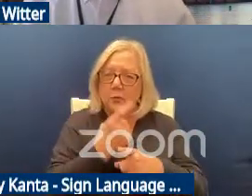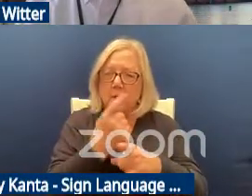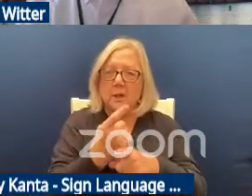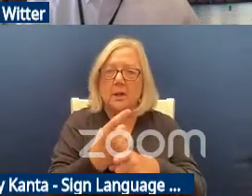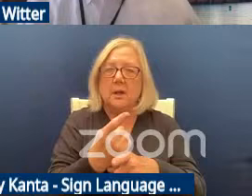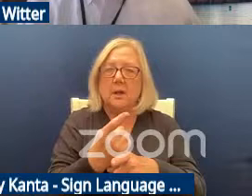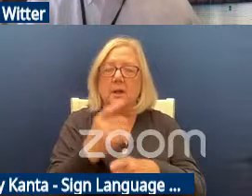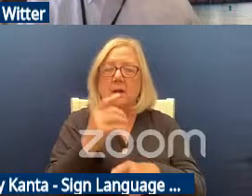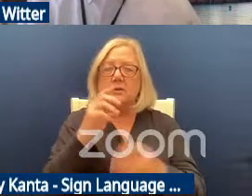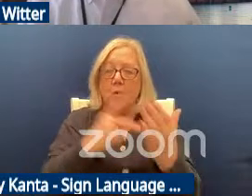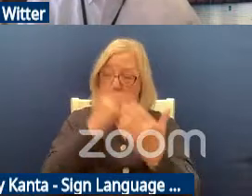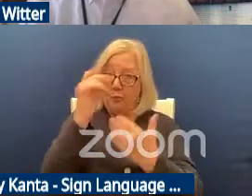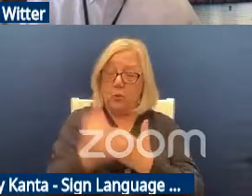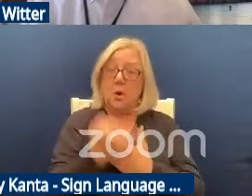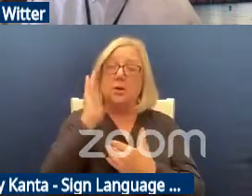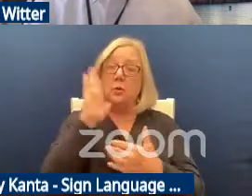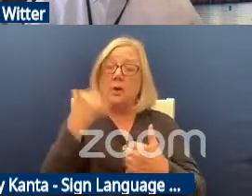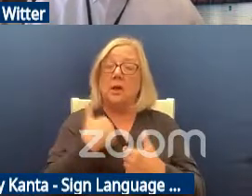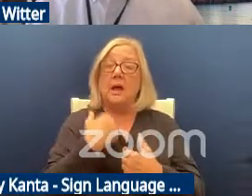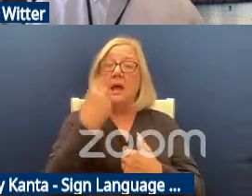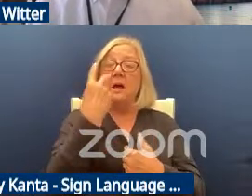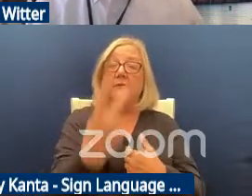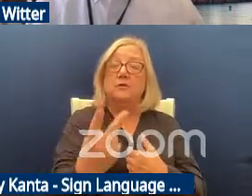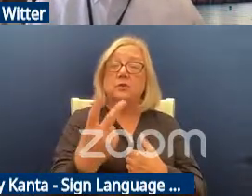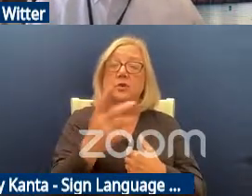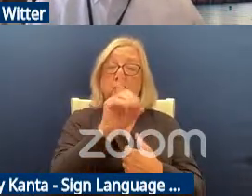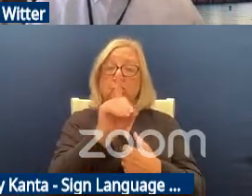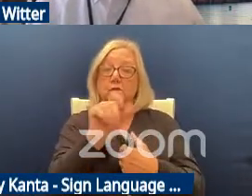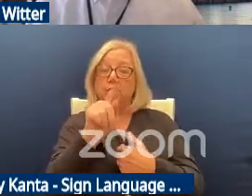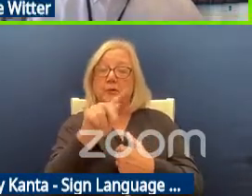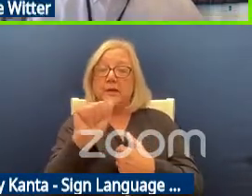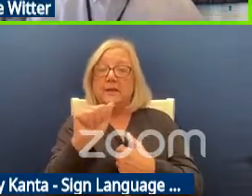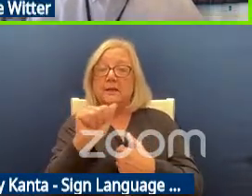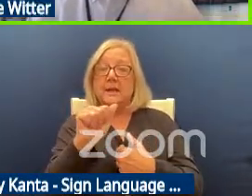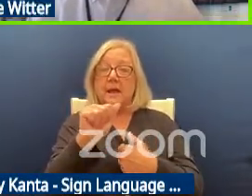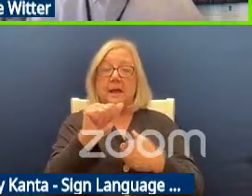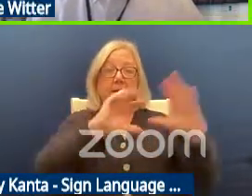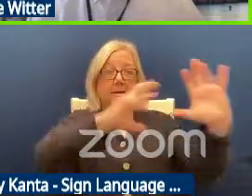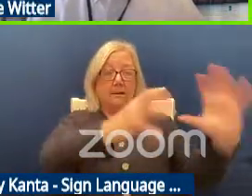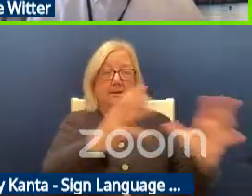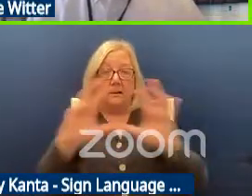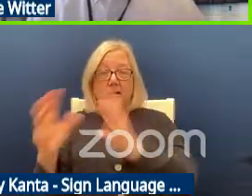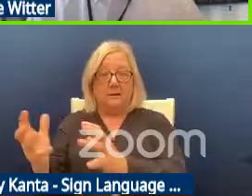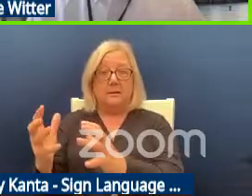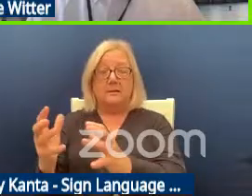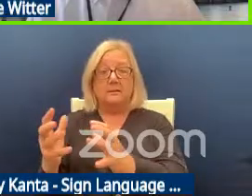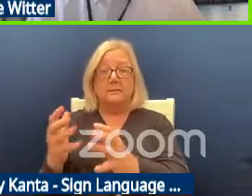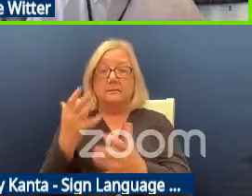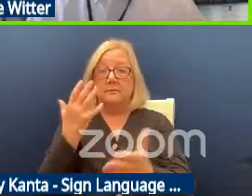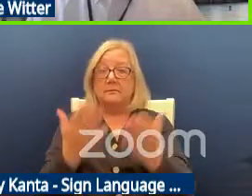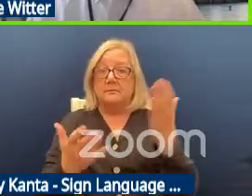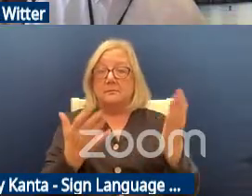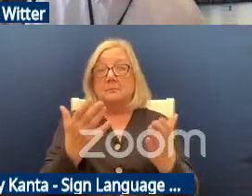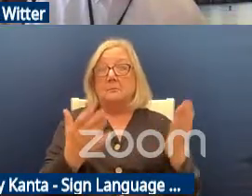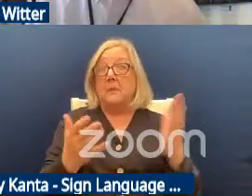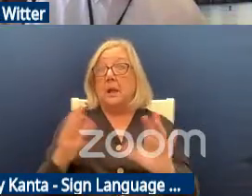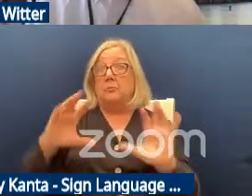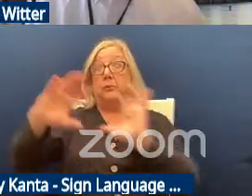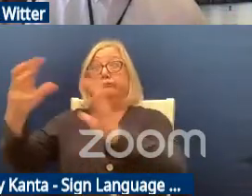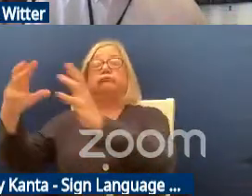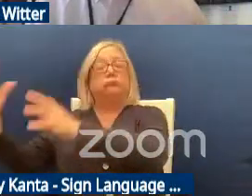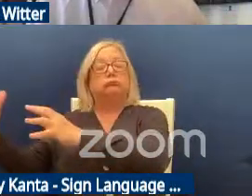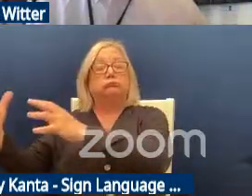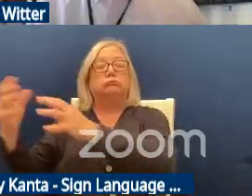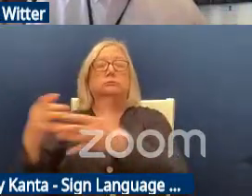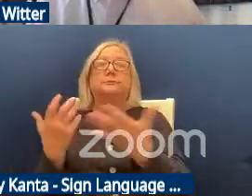the project will have two different data sets, maybe others, to the extent Federal